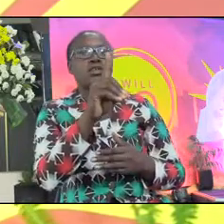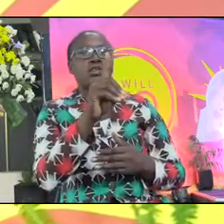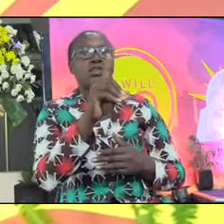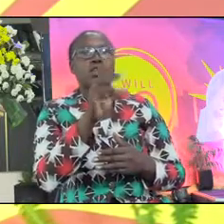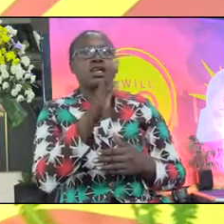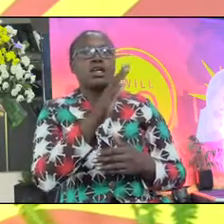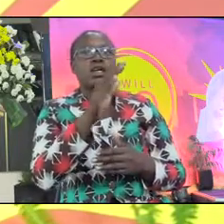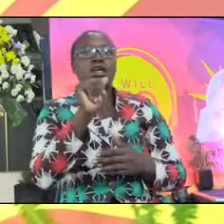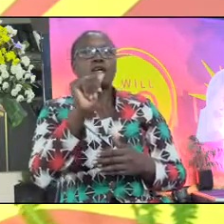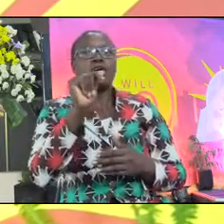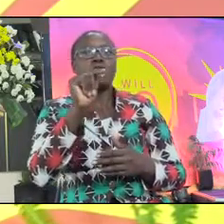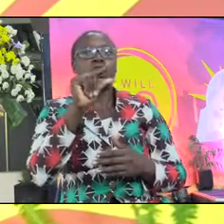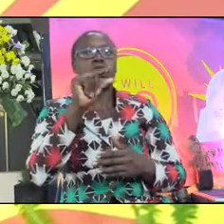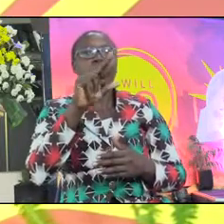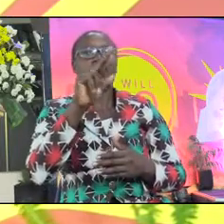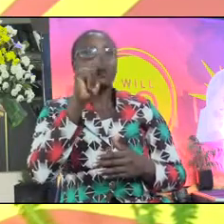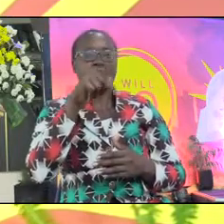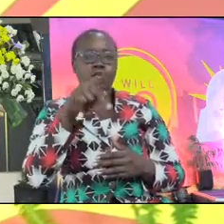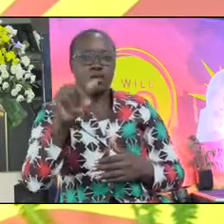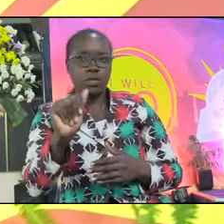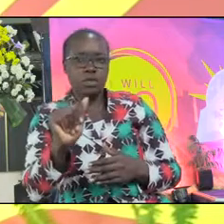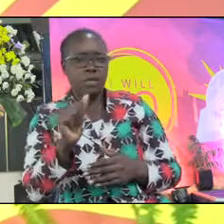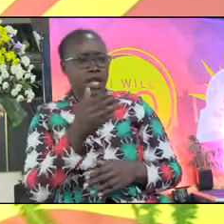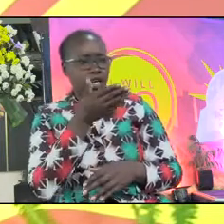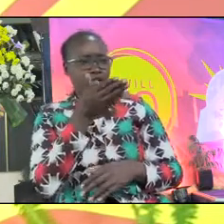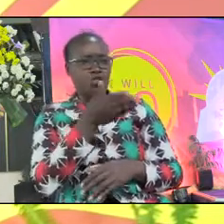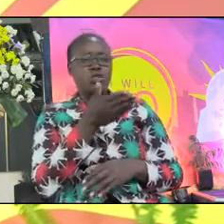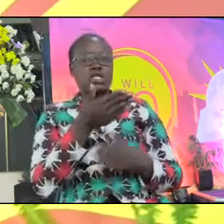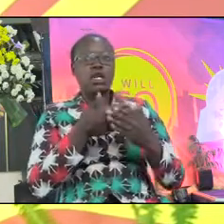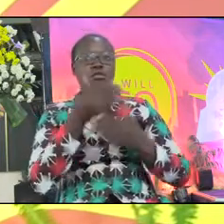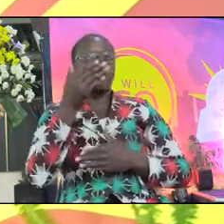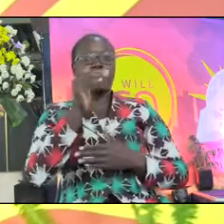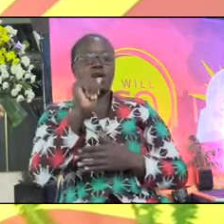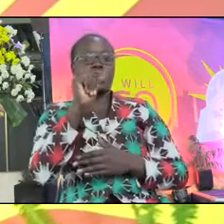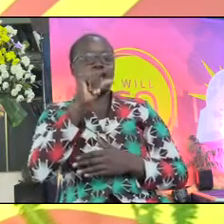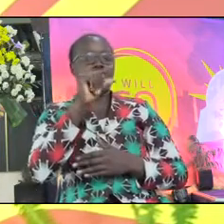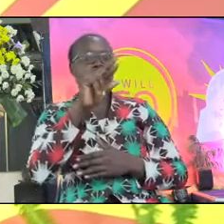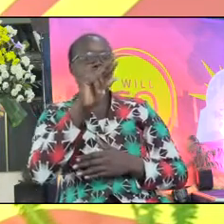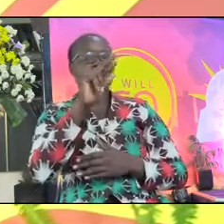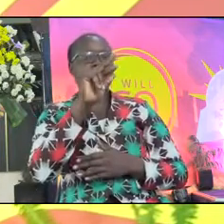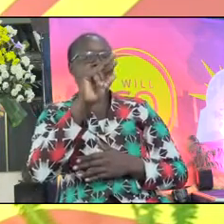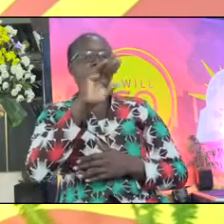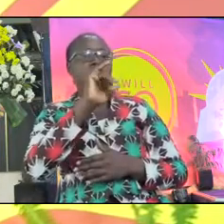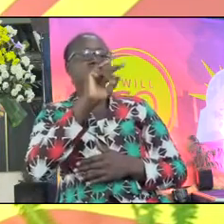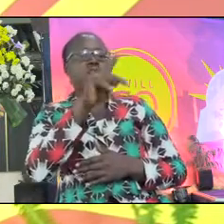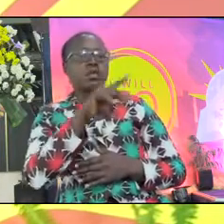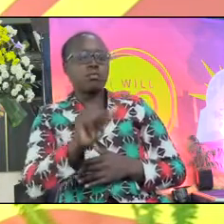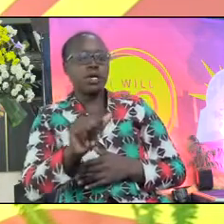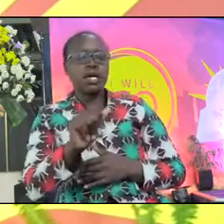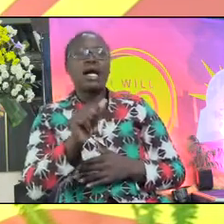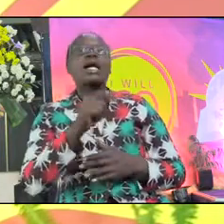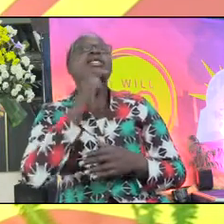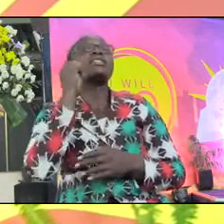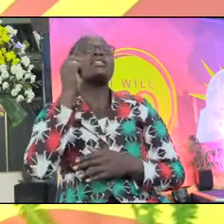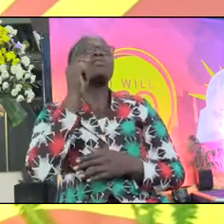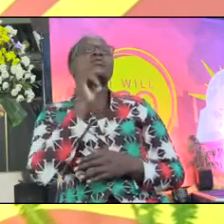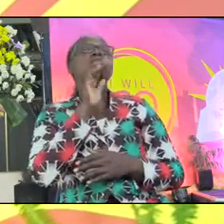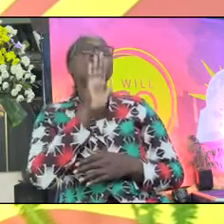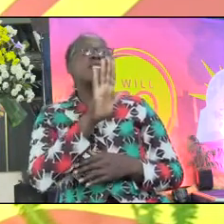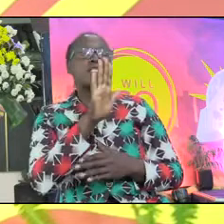Agrippa. It was there, before Agrippa, that Paul gave his